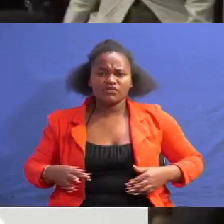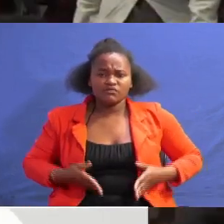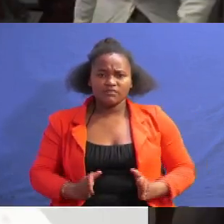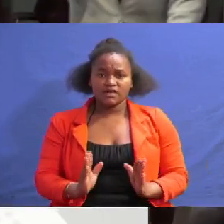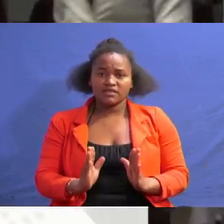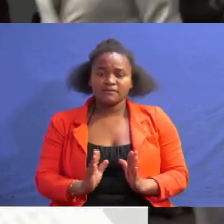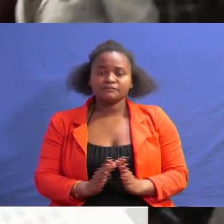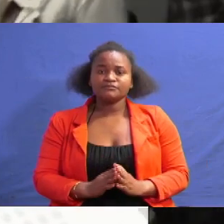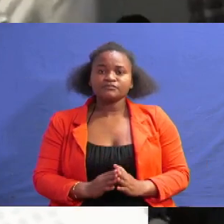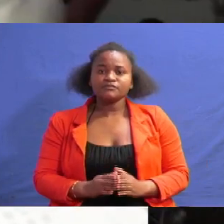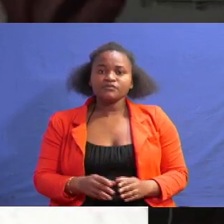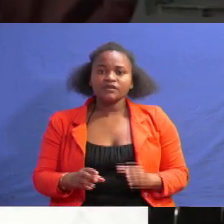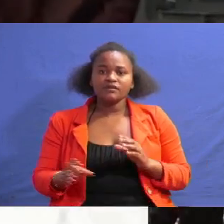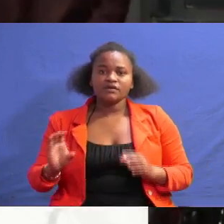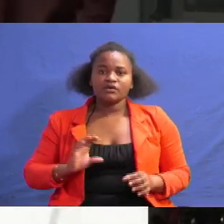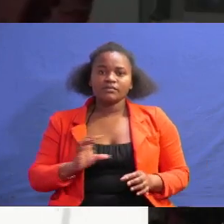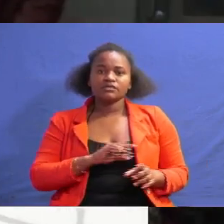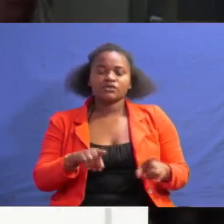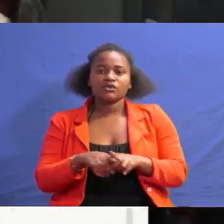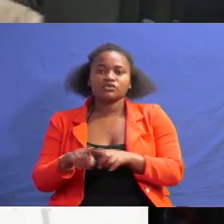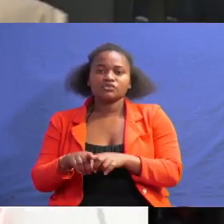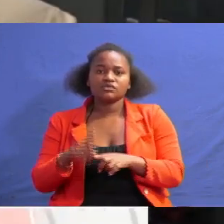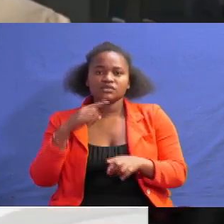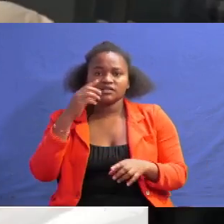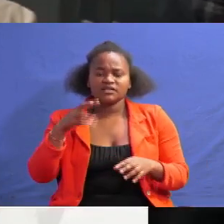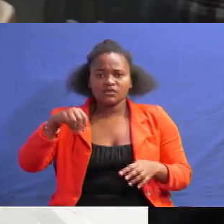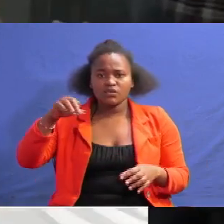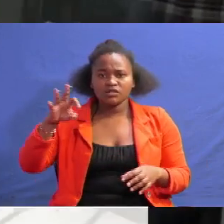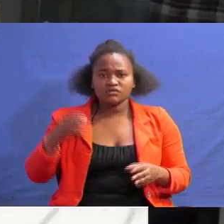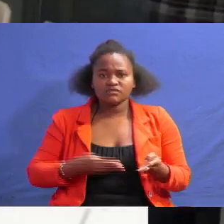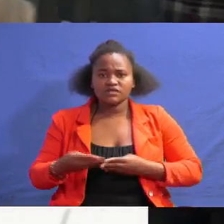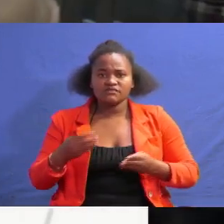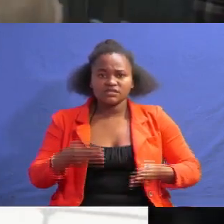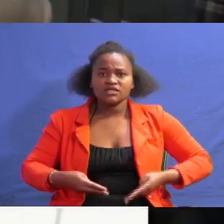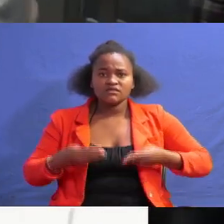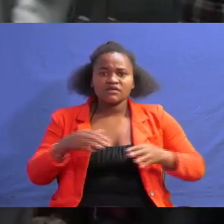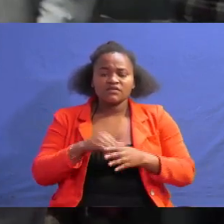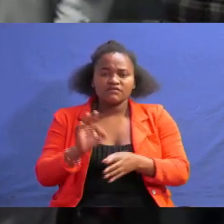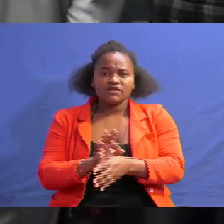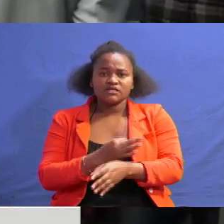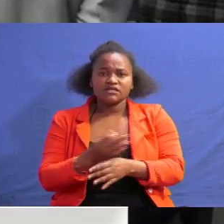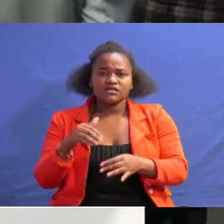uzazi. However, the committee also commended the quality of service delivery in other sections of the facility,